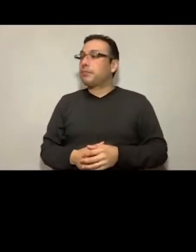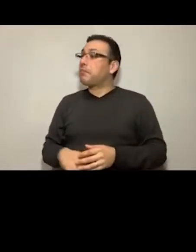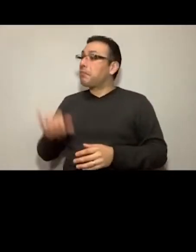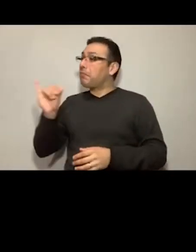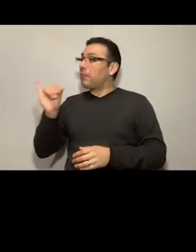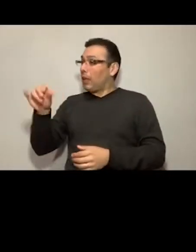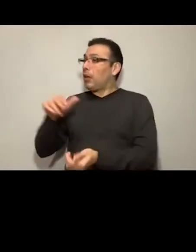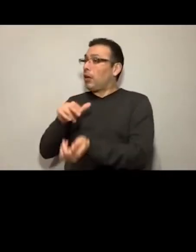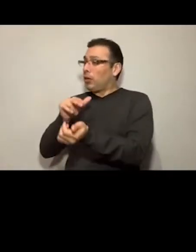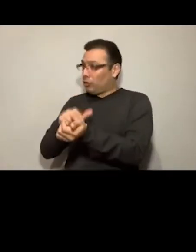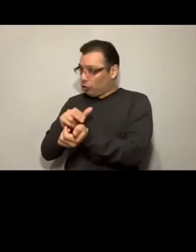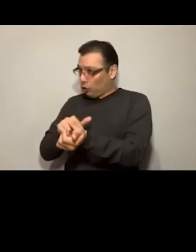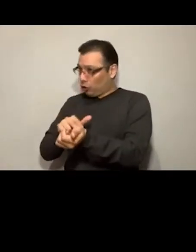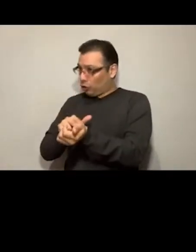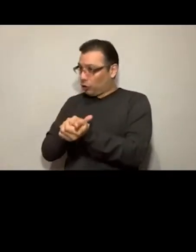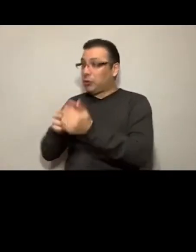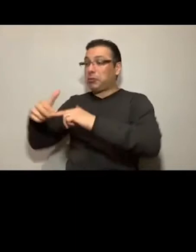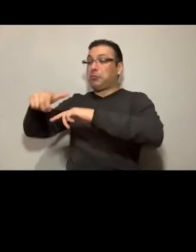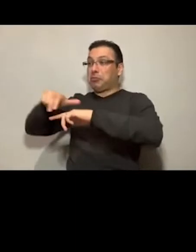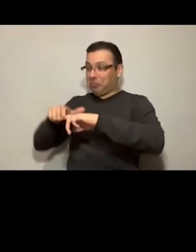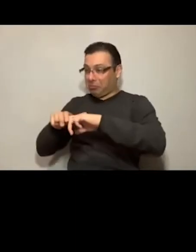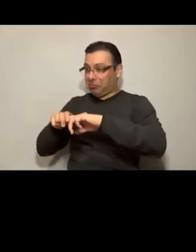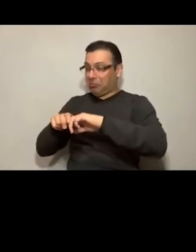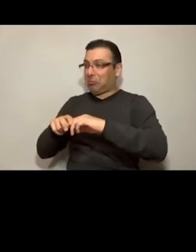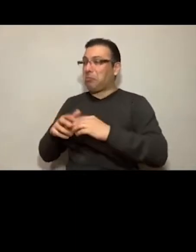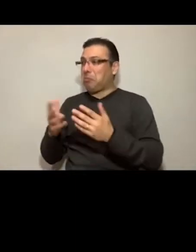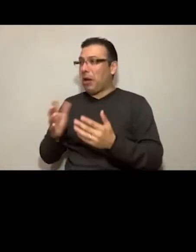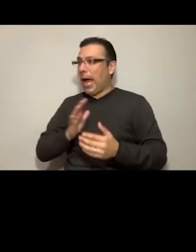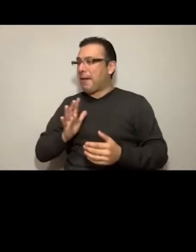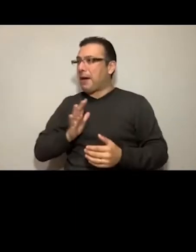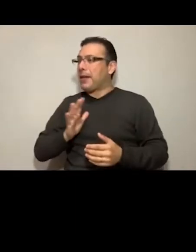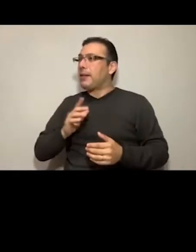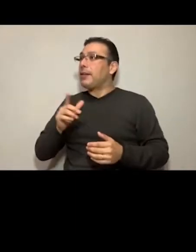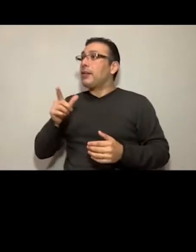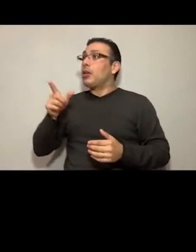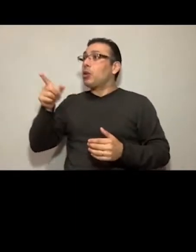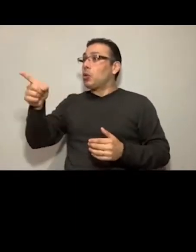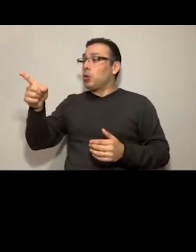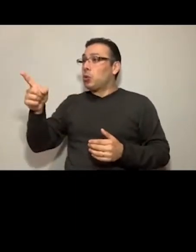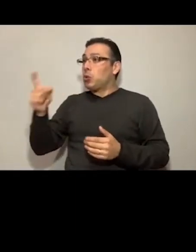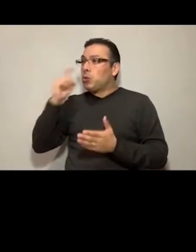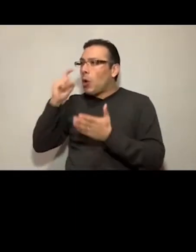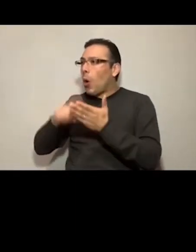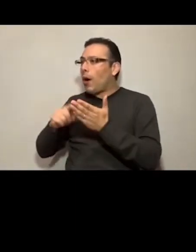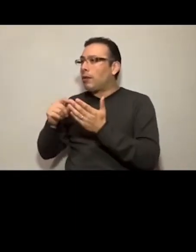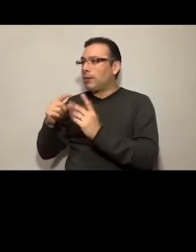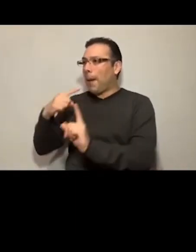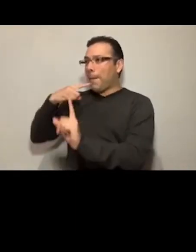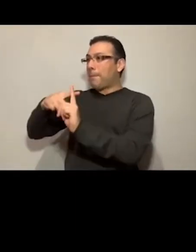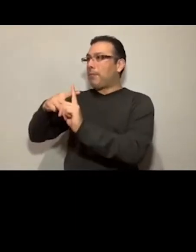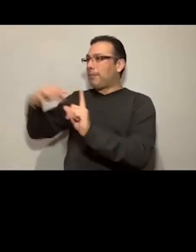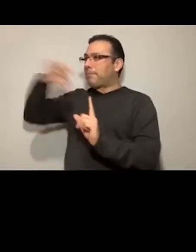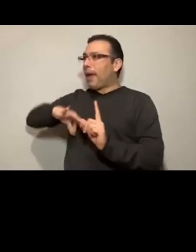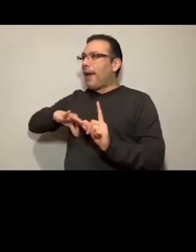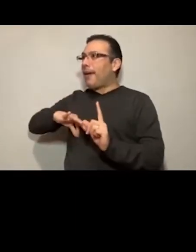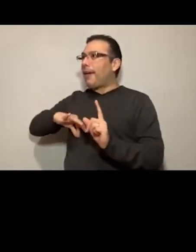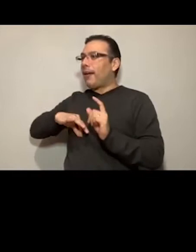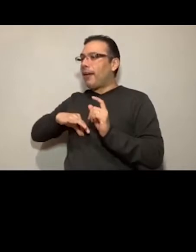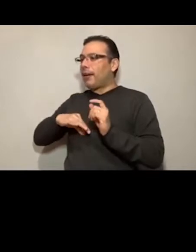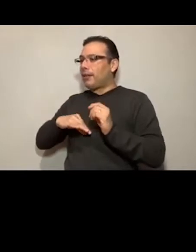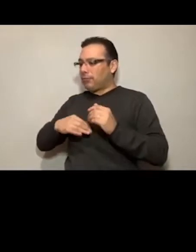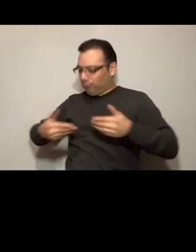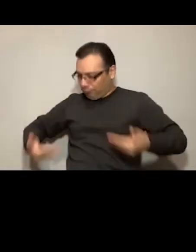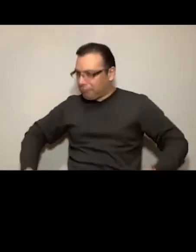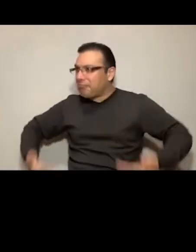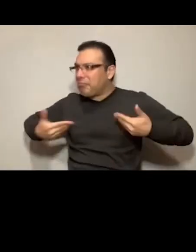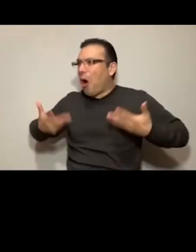nurse that's in a chair, do you think that there was any perks or beneficial aspects of being